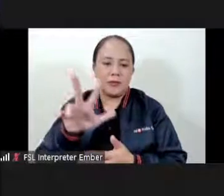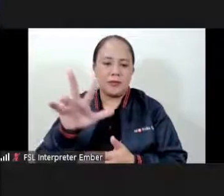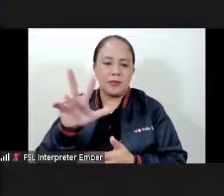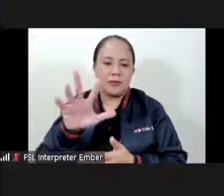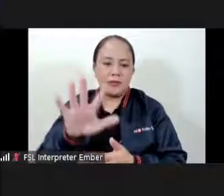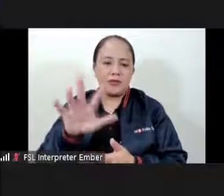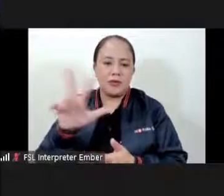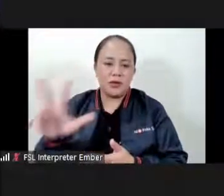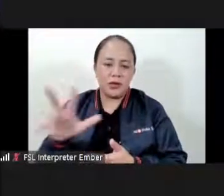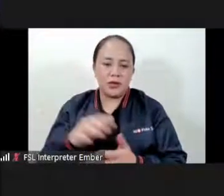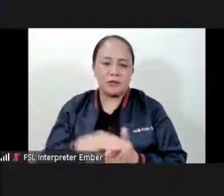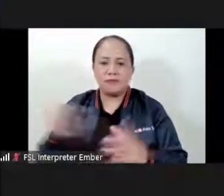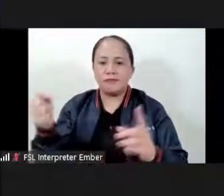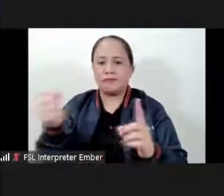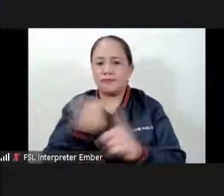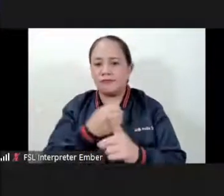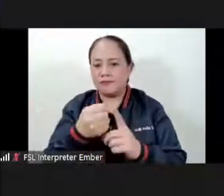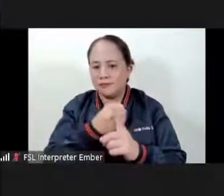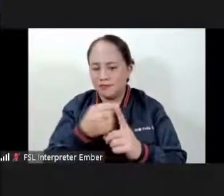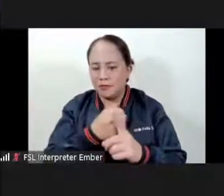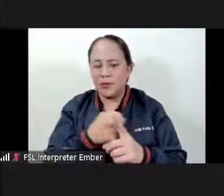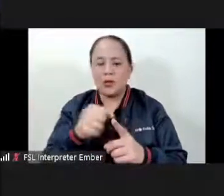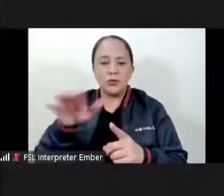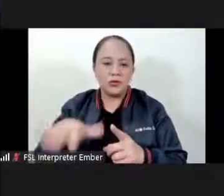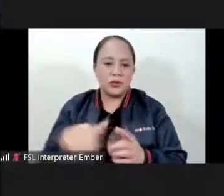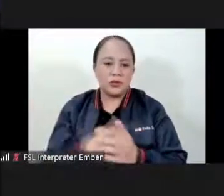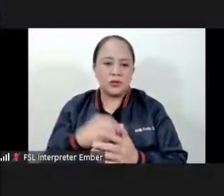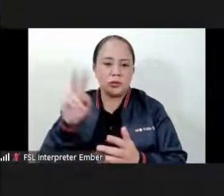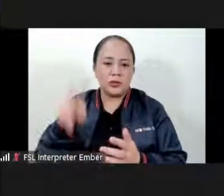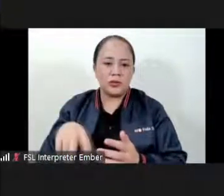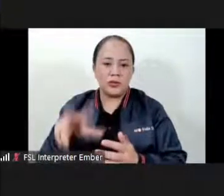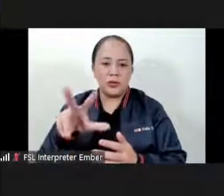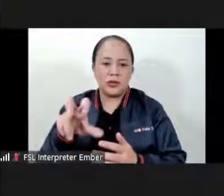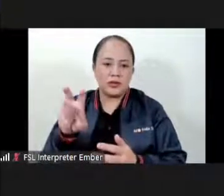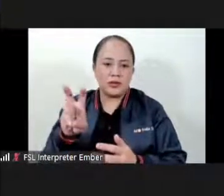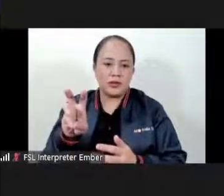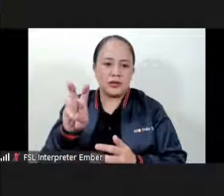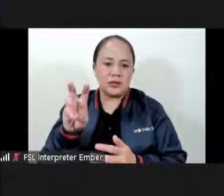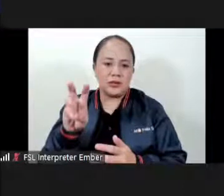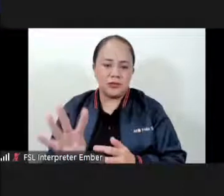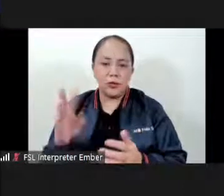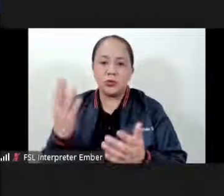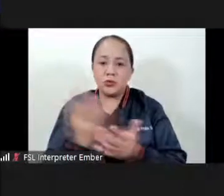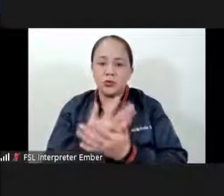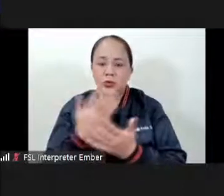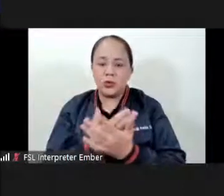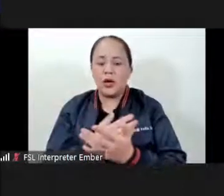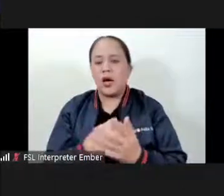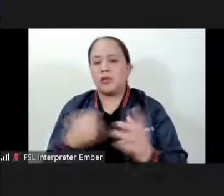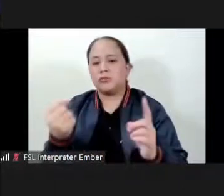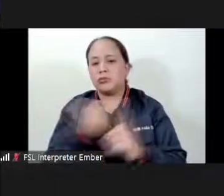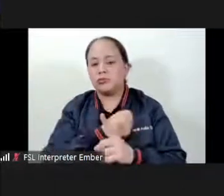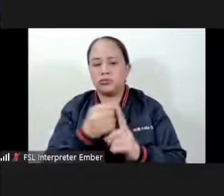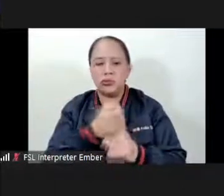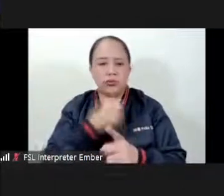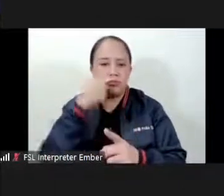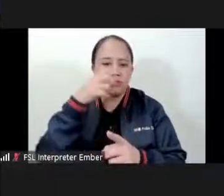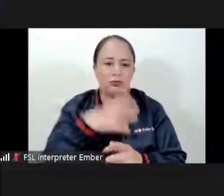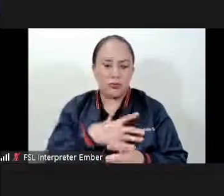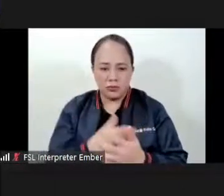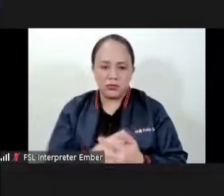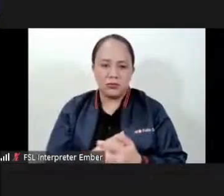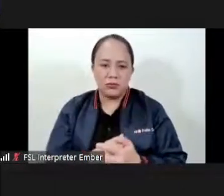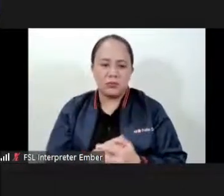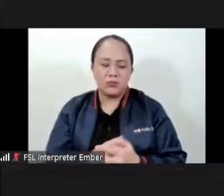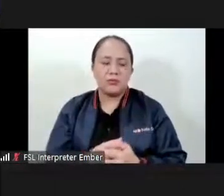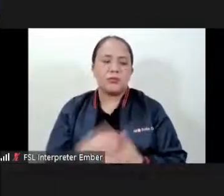6,553 violence against children and 2,364 new cases of violence against women.